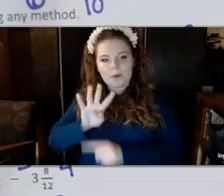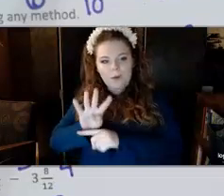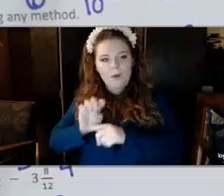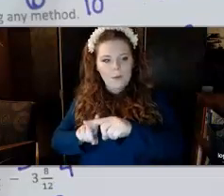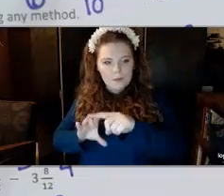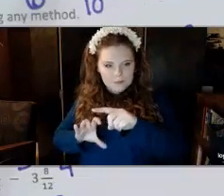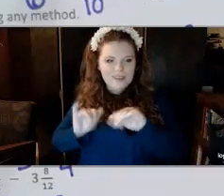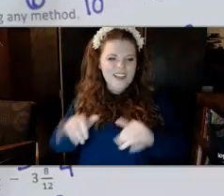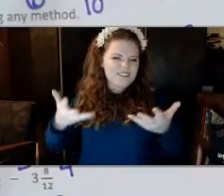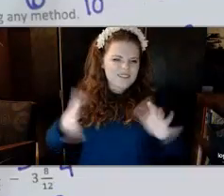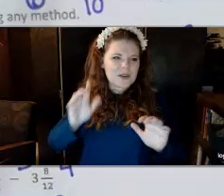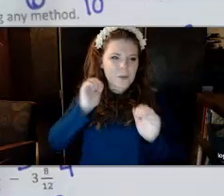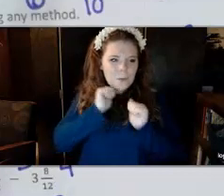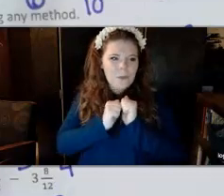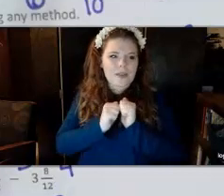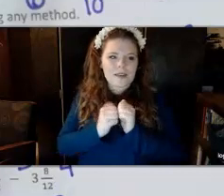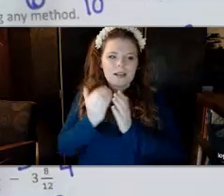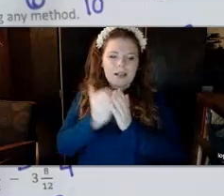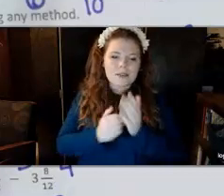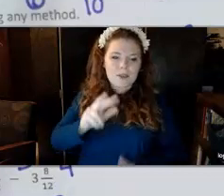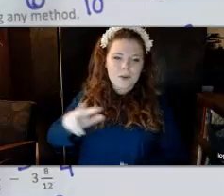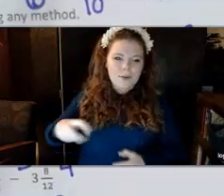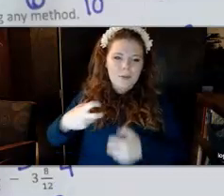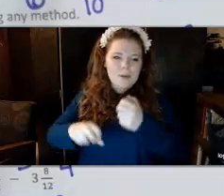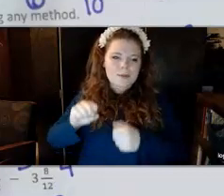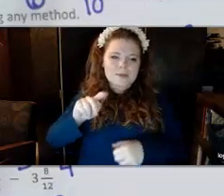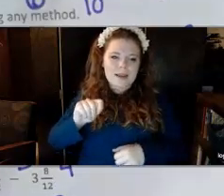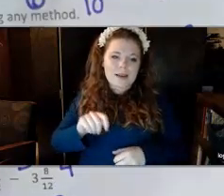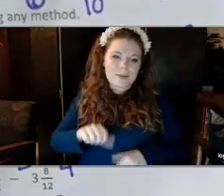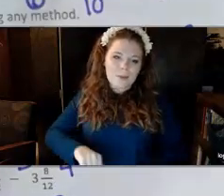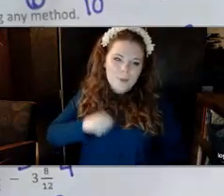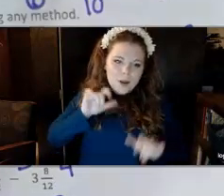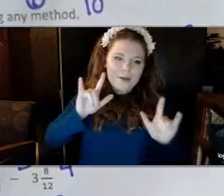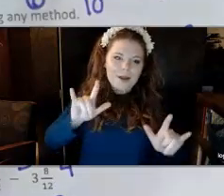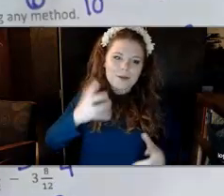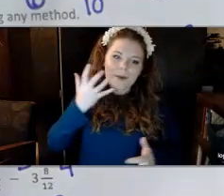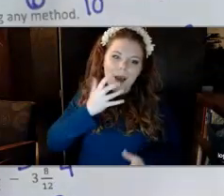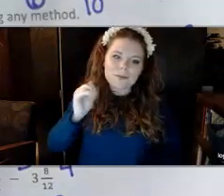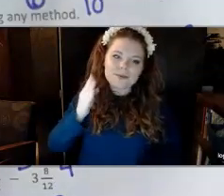lesson, lesson 33 problem set. I'm very proud of you. I love you, and awesome job.